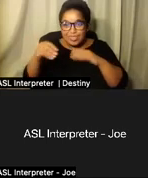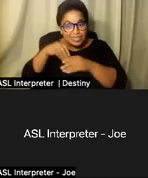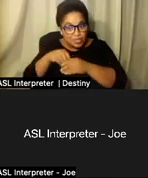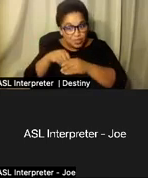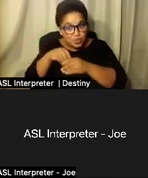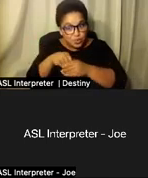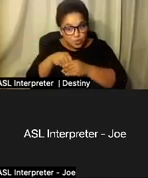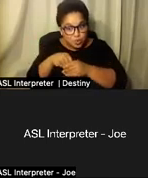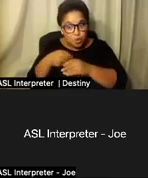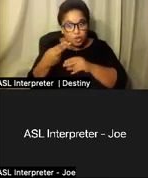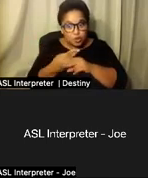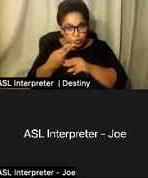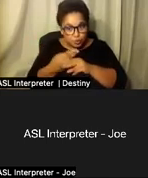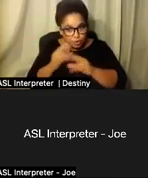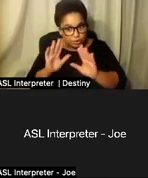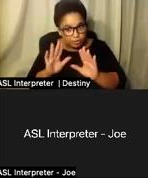is for indoor usage.